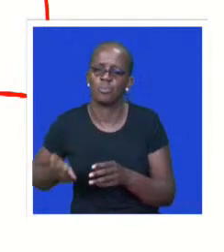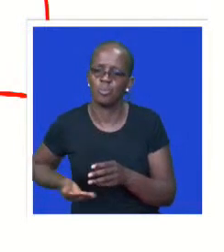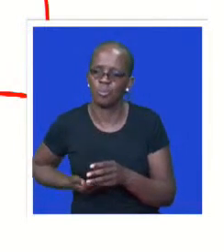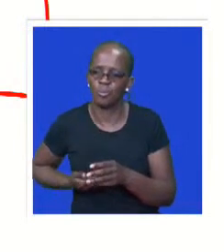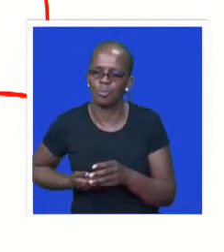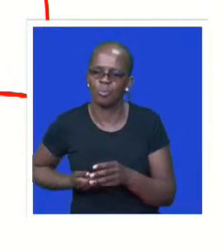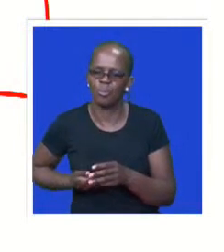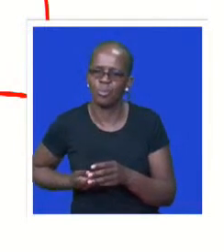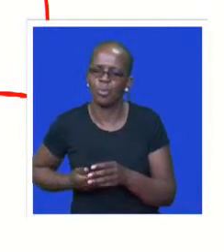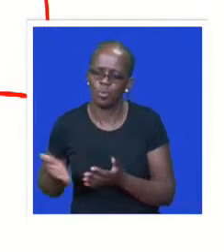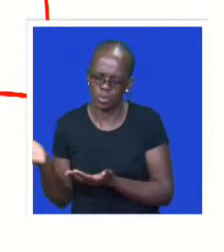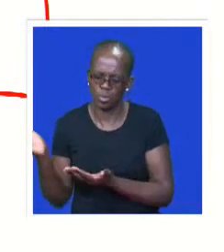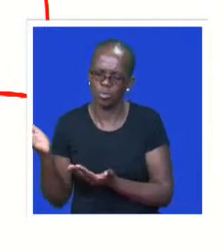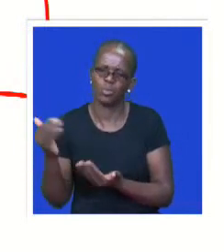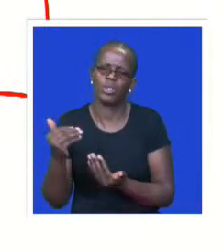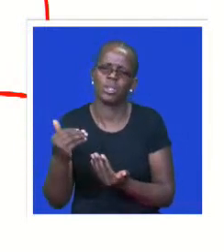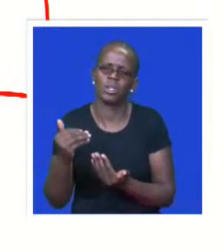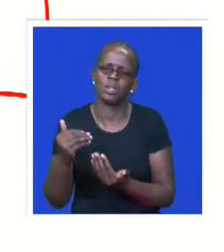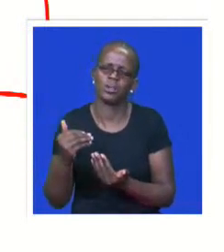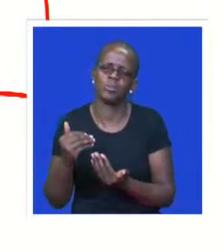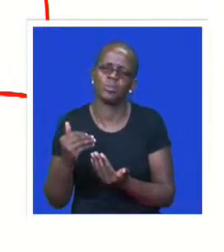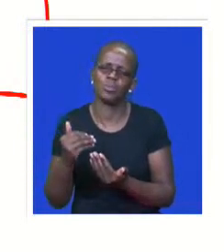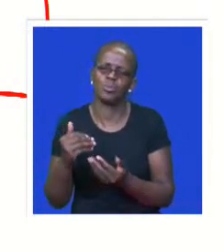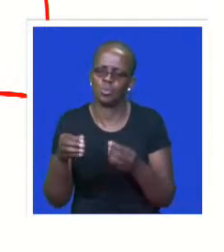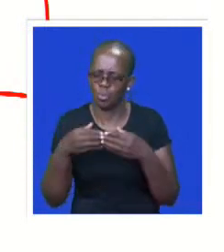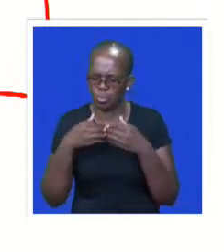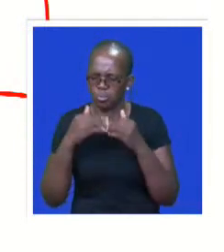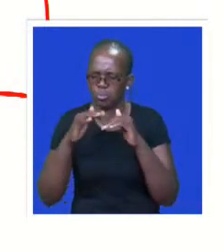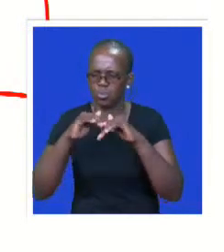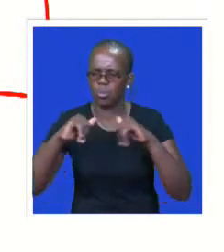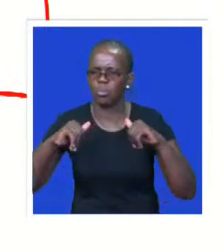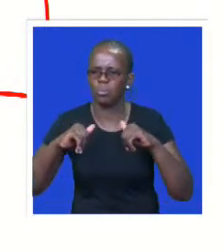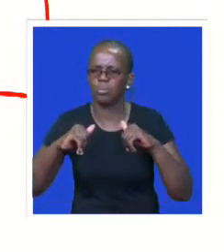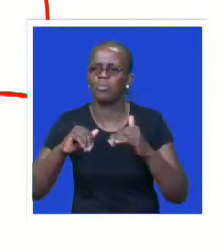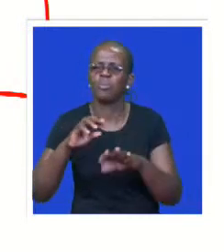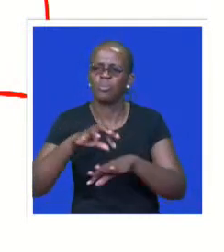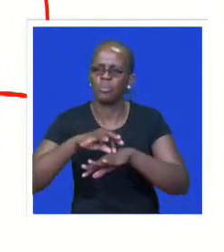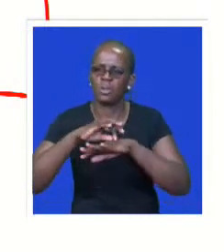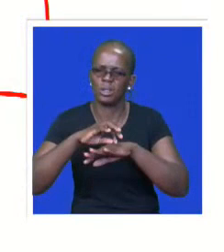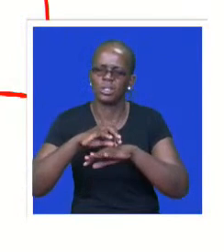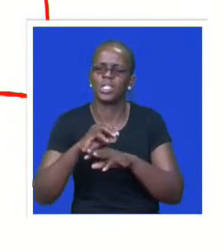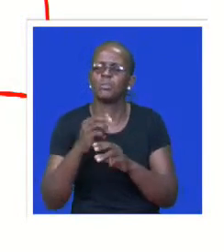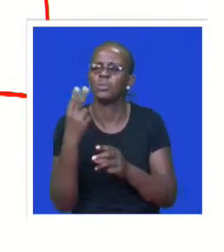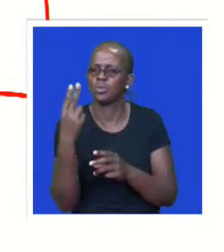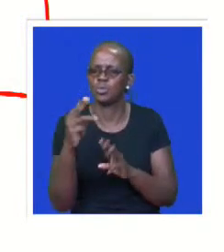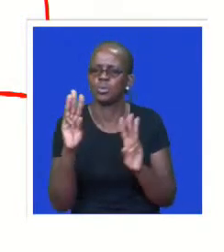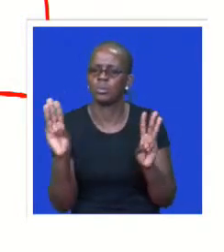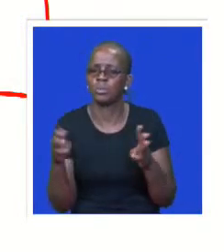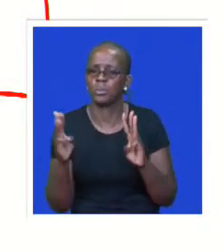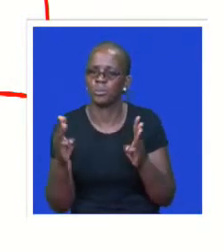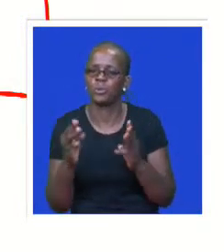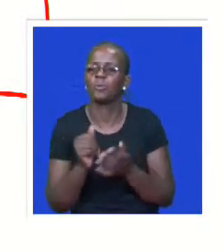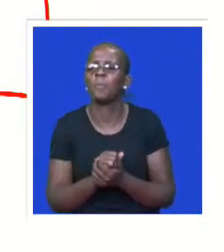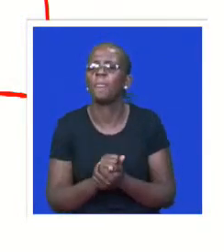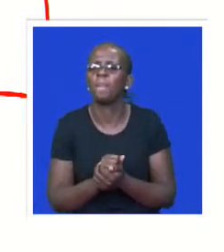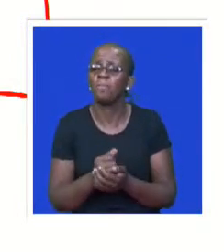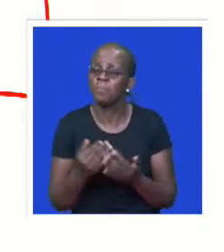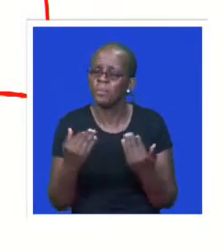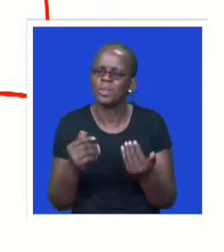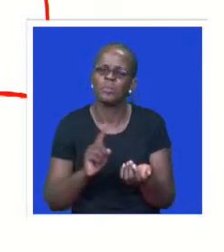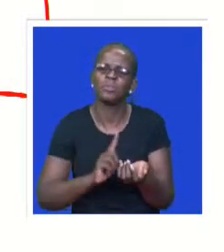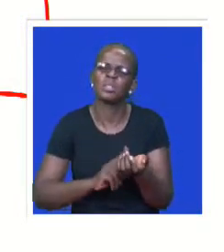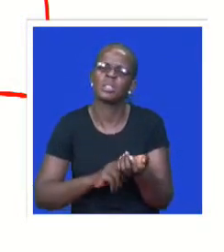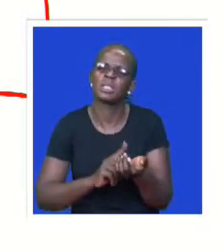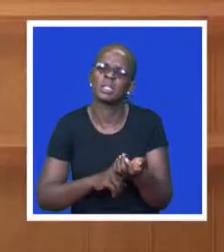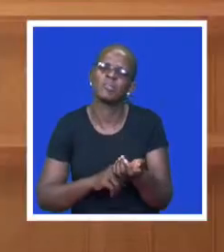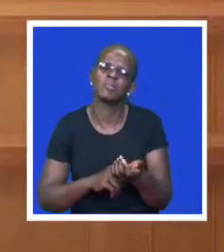nature to ruin that precious relationship, my dear Lena. So due to the interest of time, my dear Lena, let